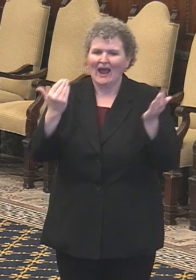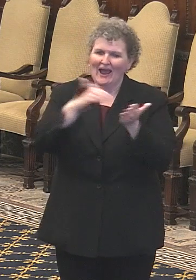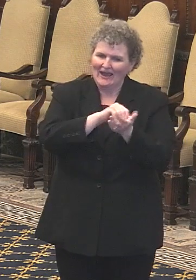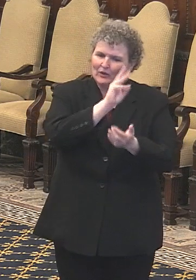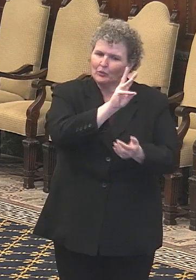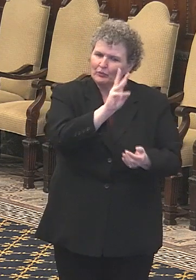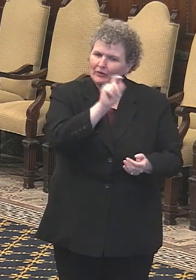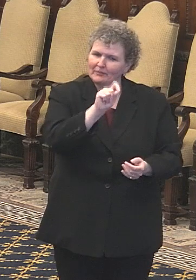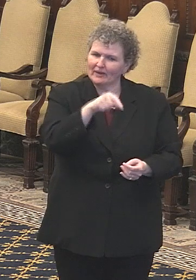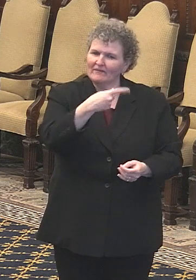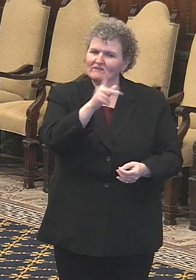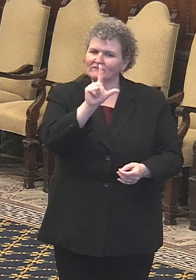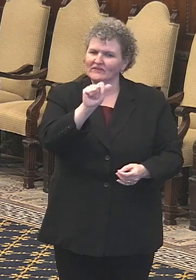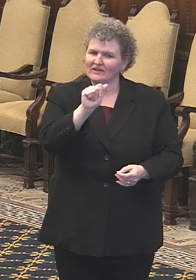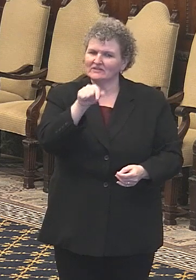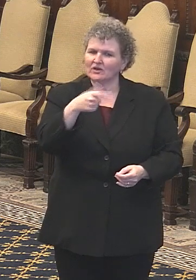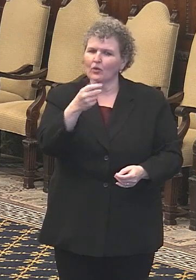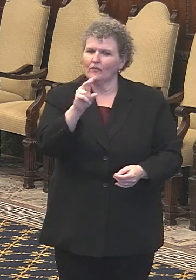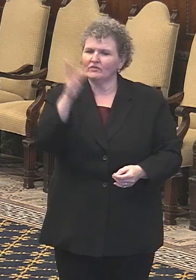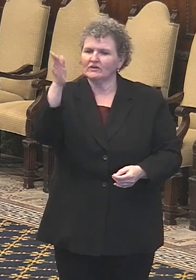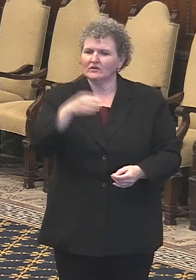www.phila.gov/COVID, or if you have medical questions,